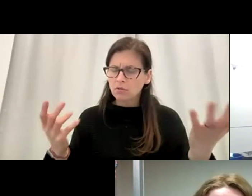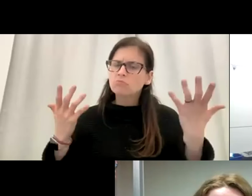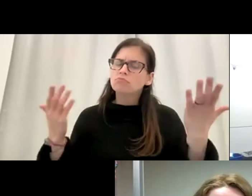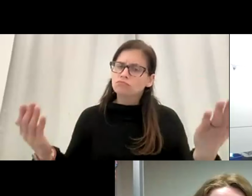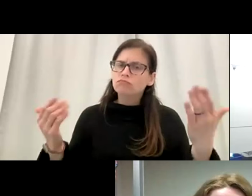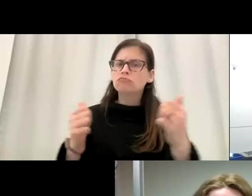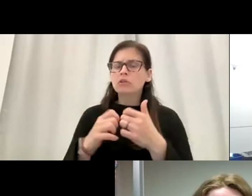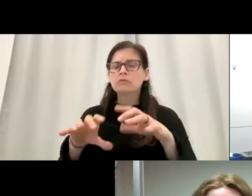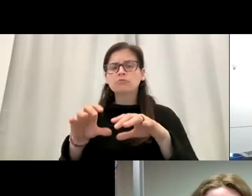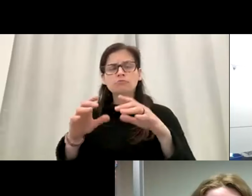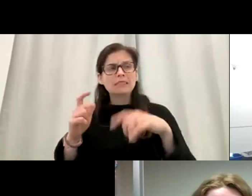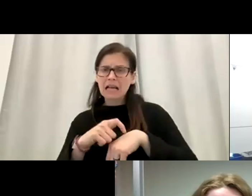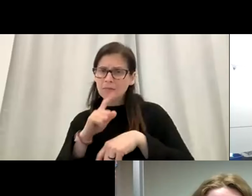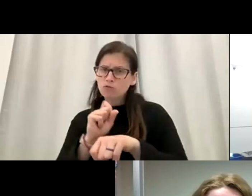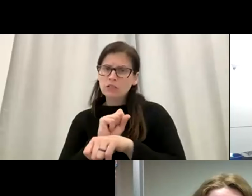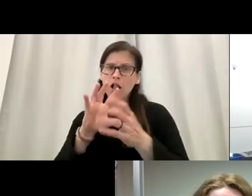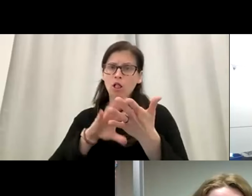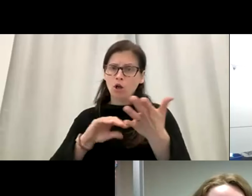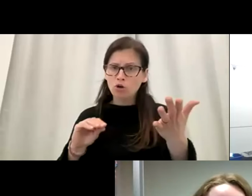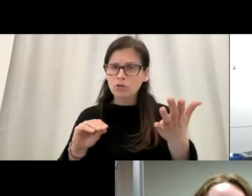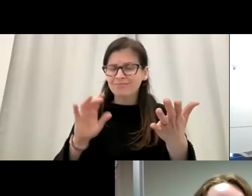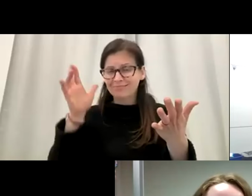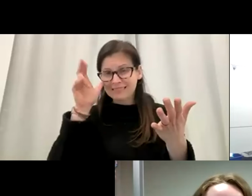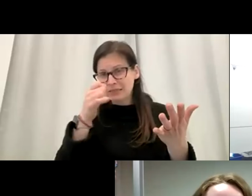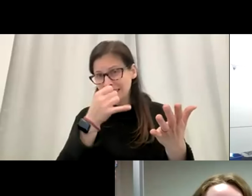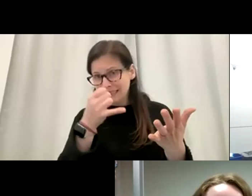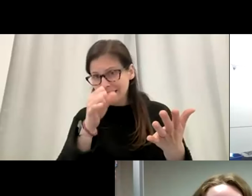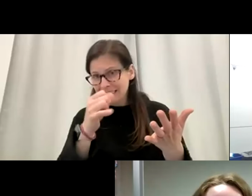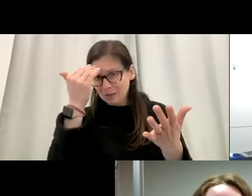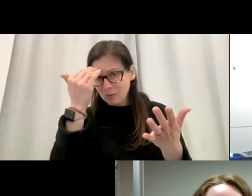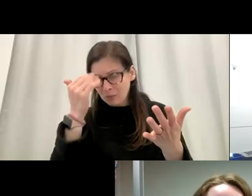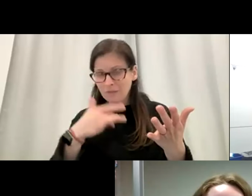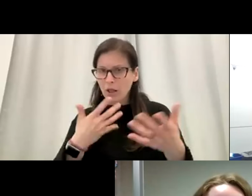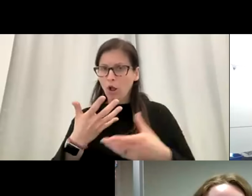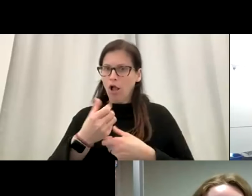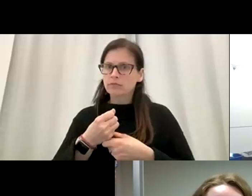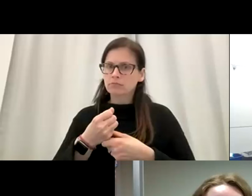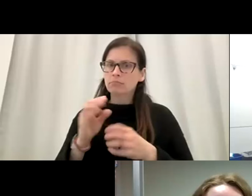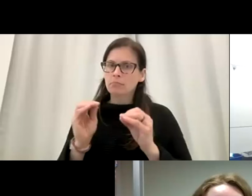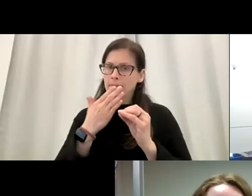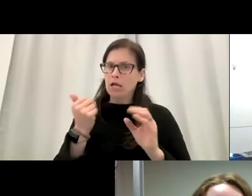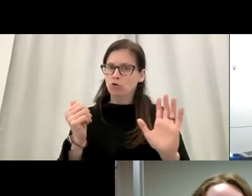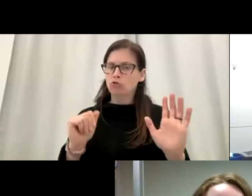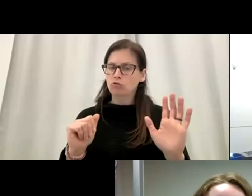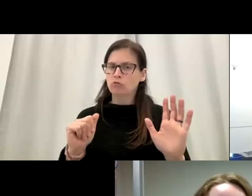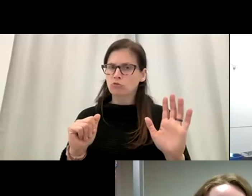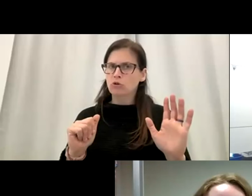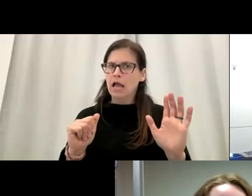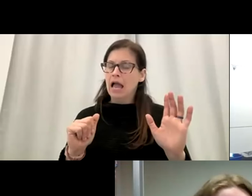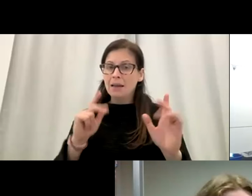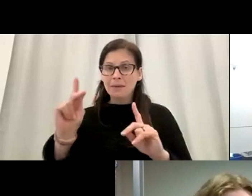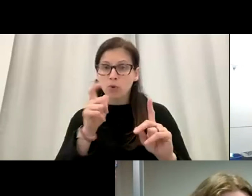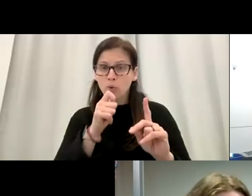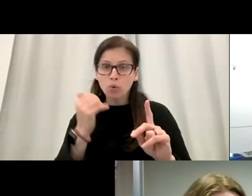to learn. It sounds silly, but it builds your confidence, and to bring in people who know more than you.